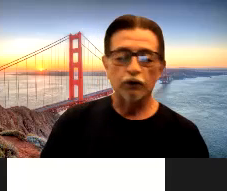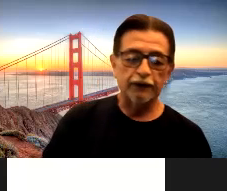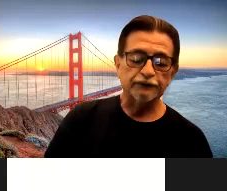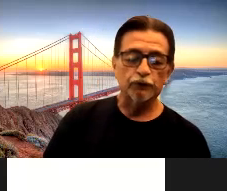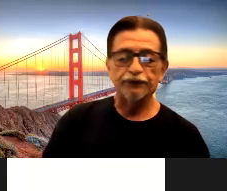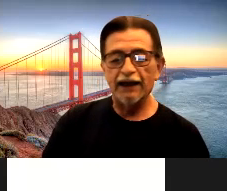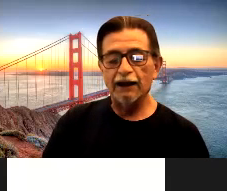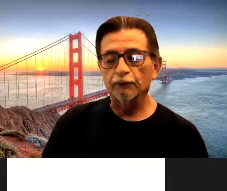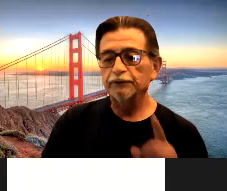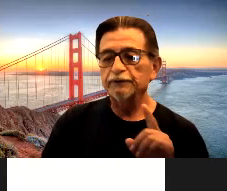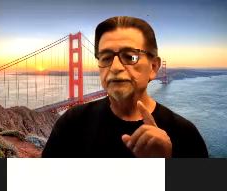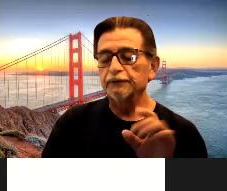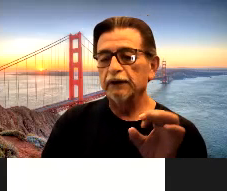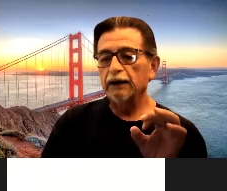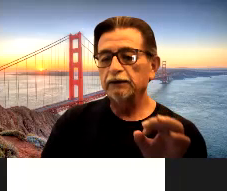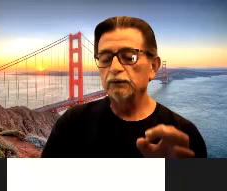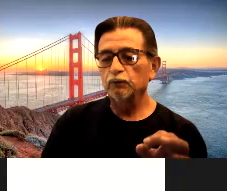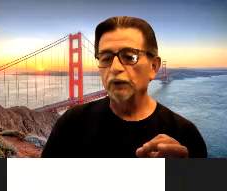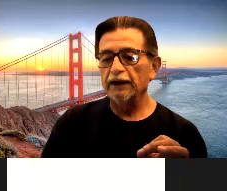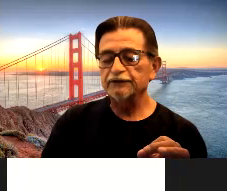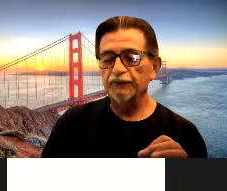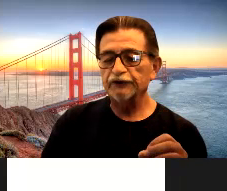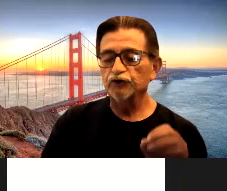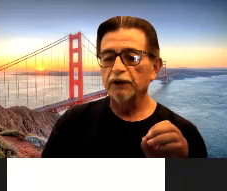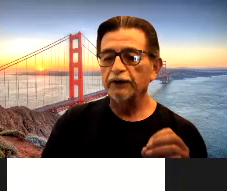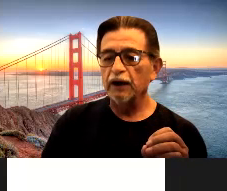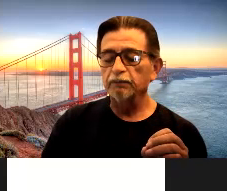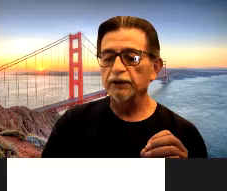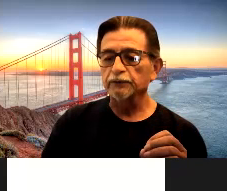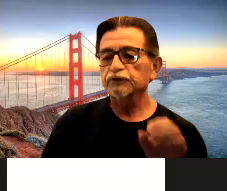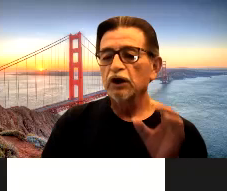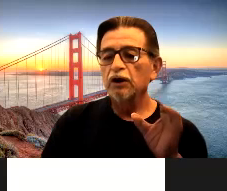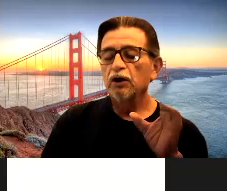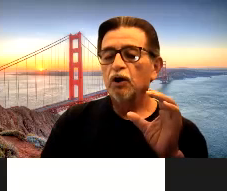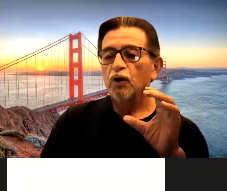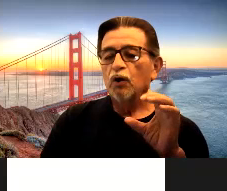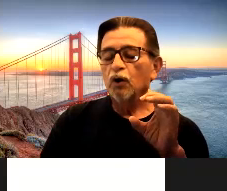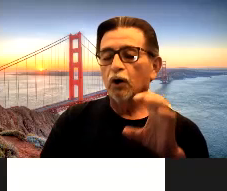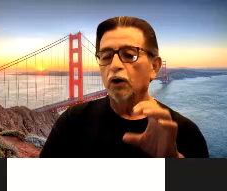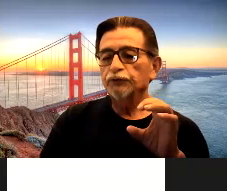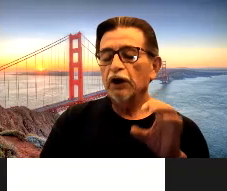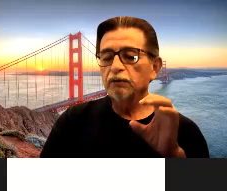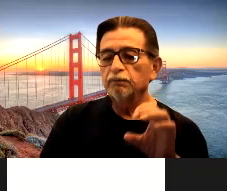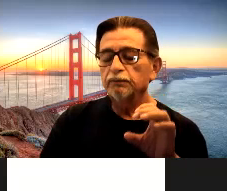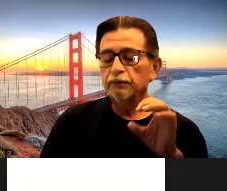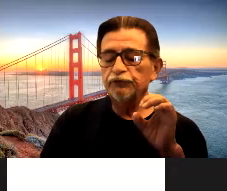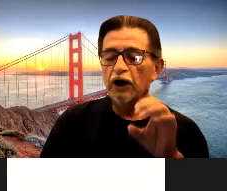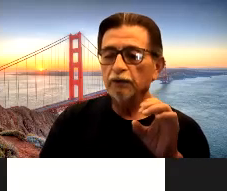screen. Okay, so now one last factor about nonmetals. All